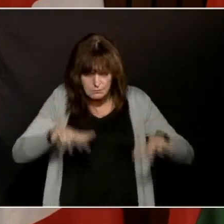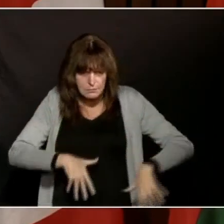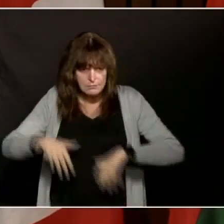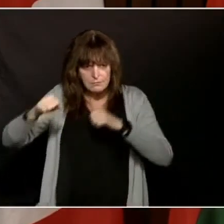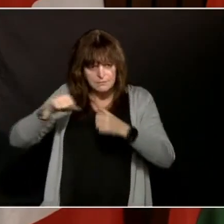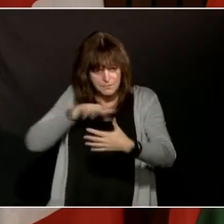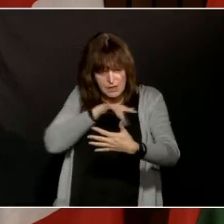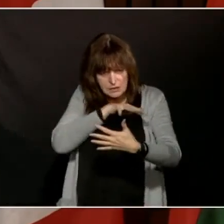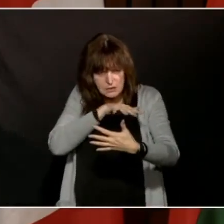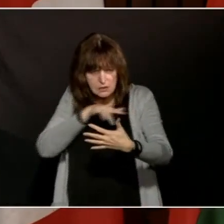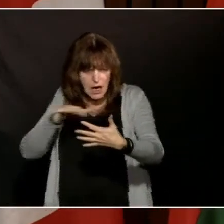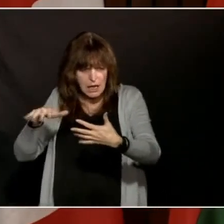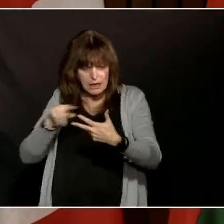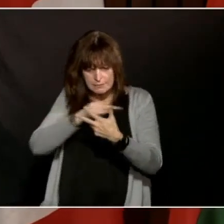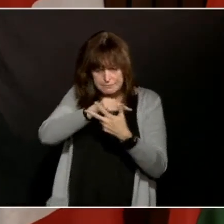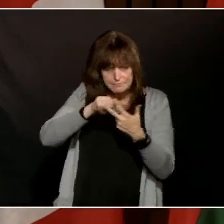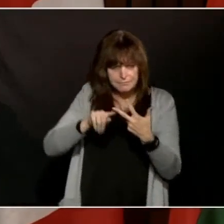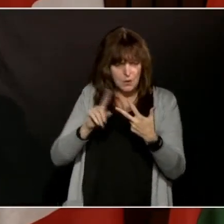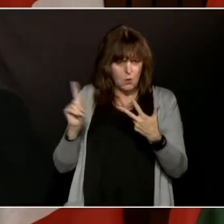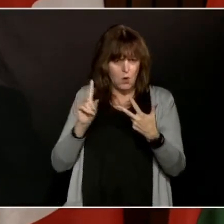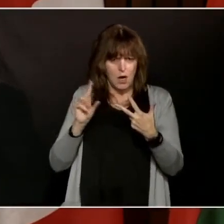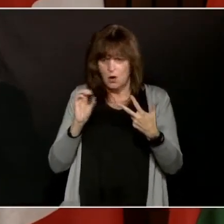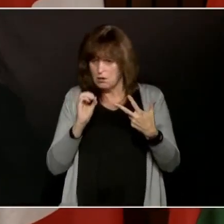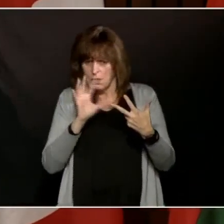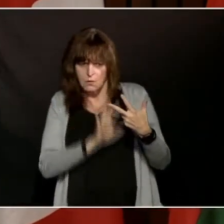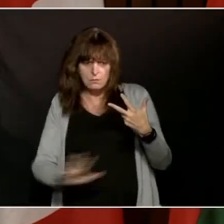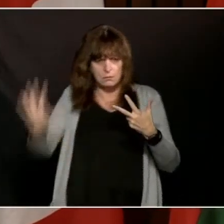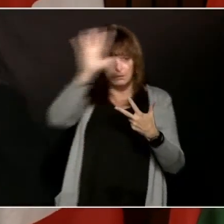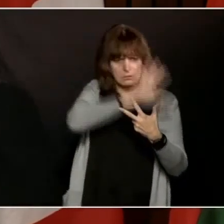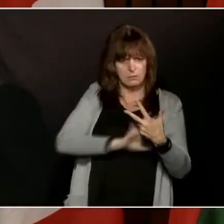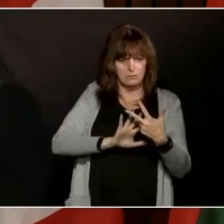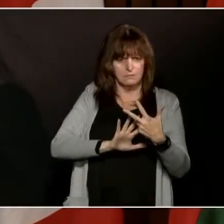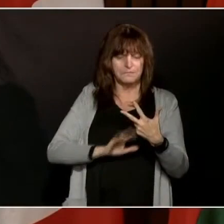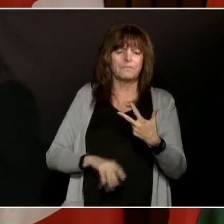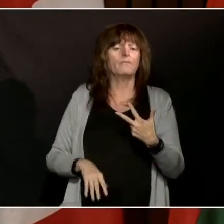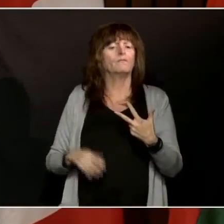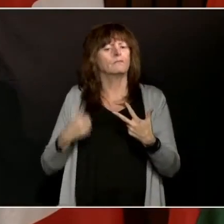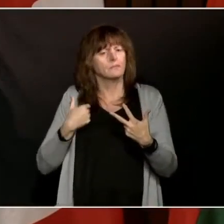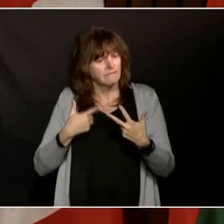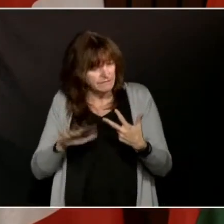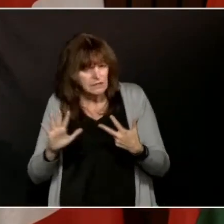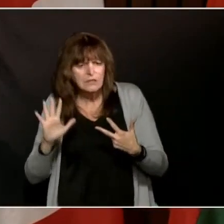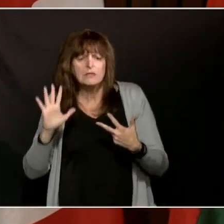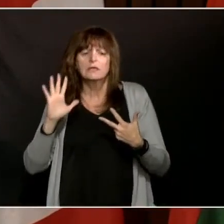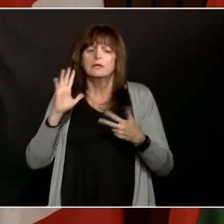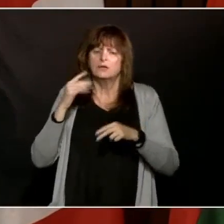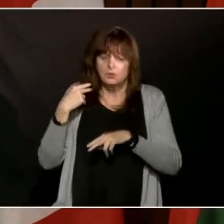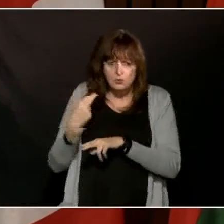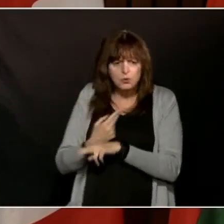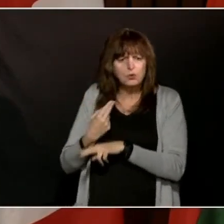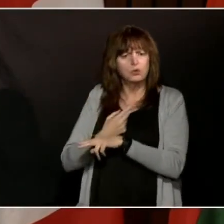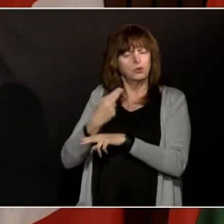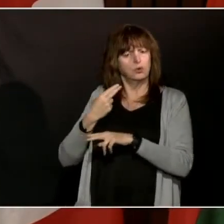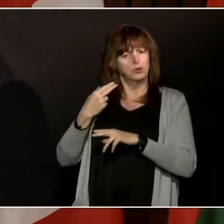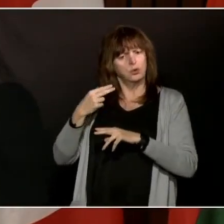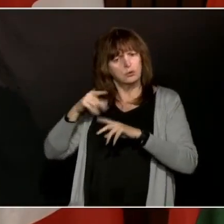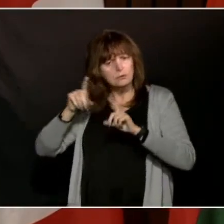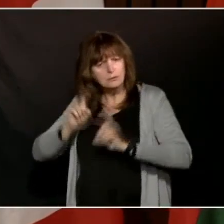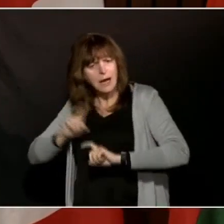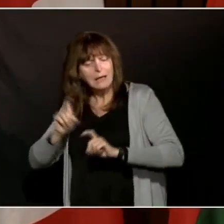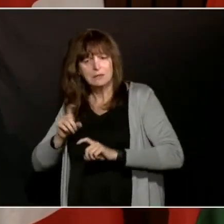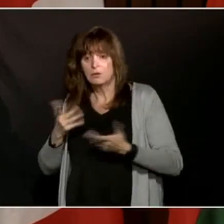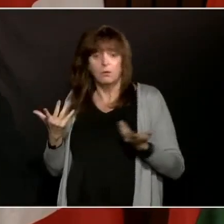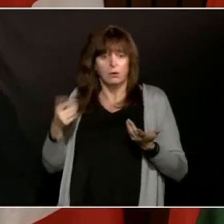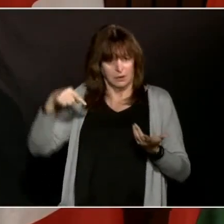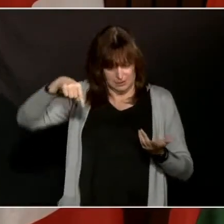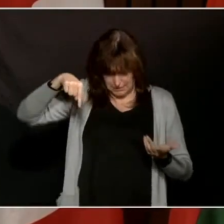of concern were in Ontario. Using a test developed in Ontario by colleagues at Public Health. It is a